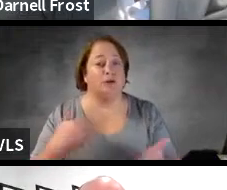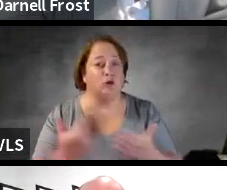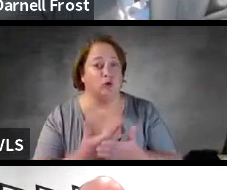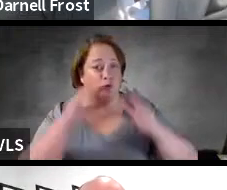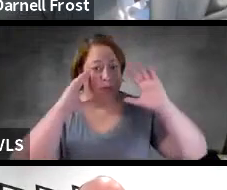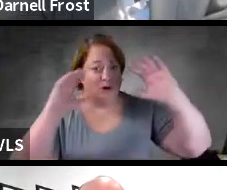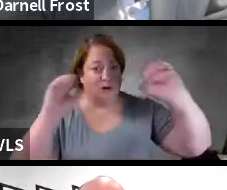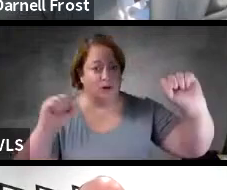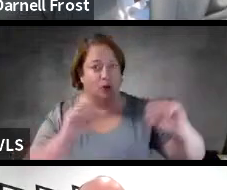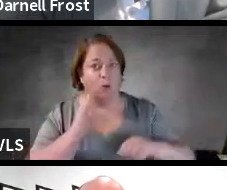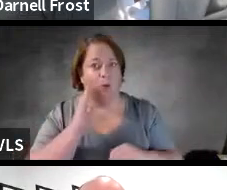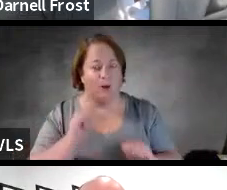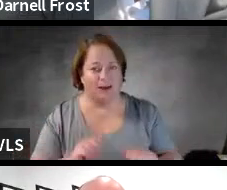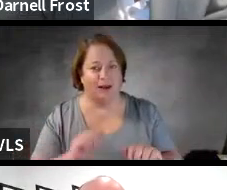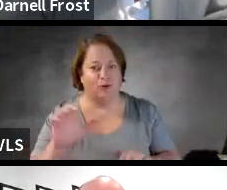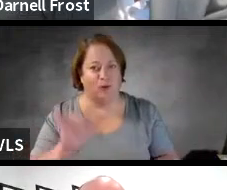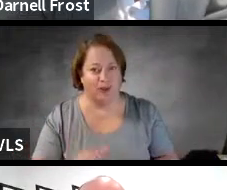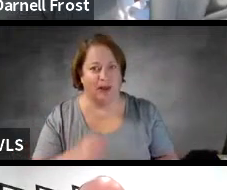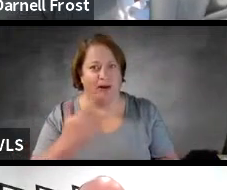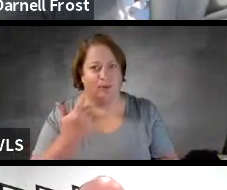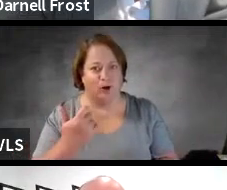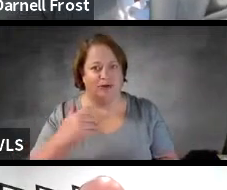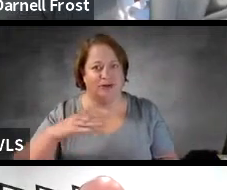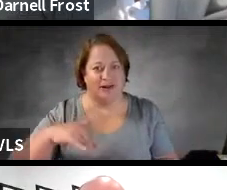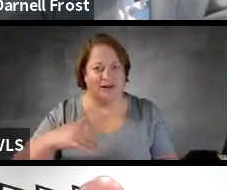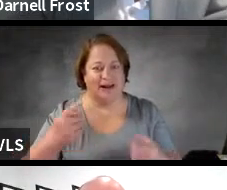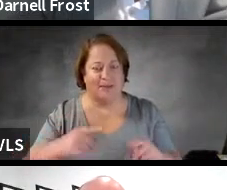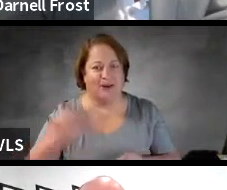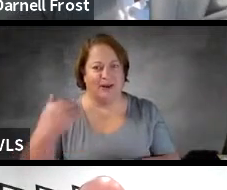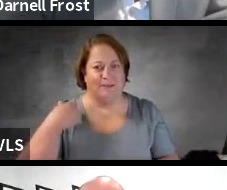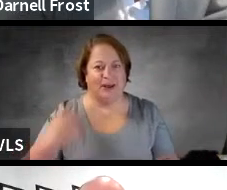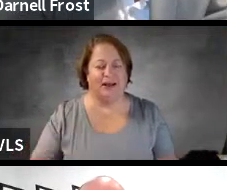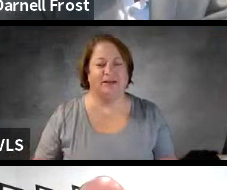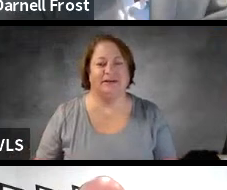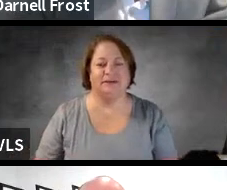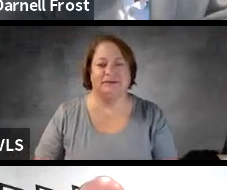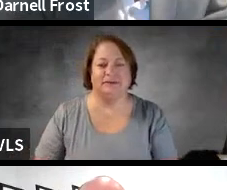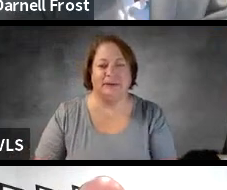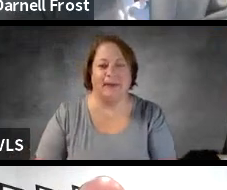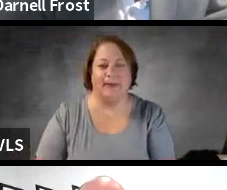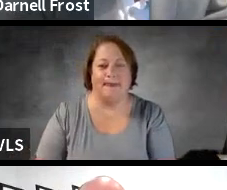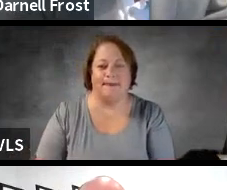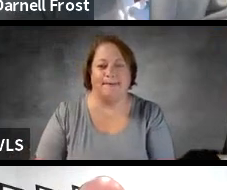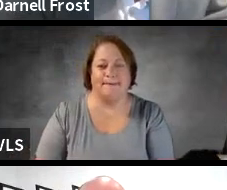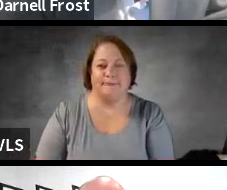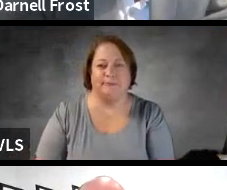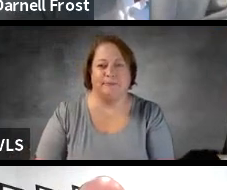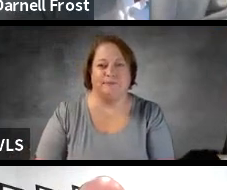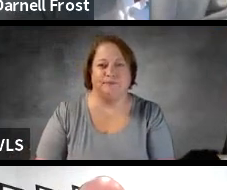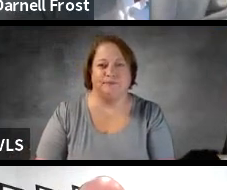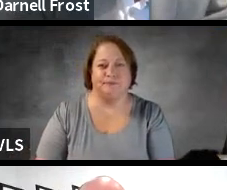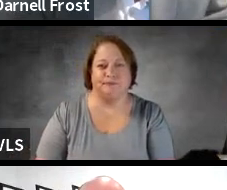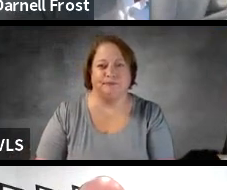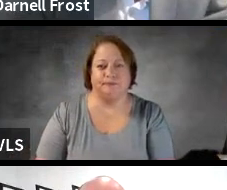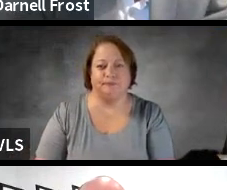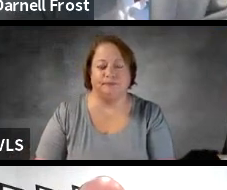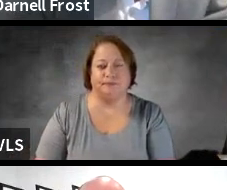superintendent, we absolutely can do that since that hasn't happened. Thank you. Yes.